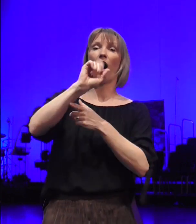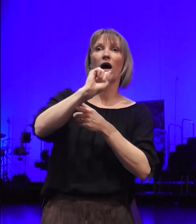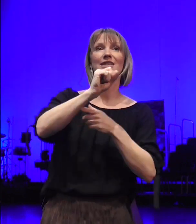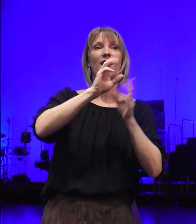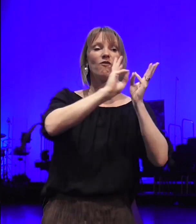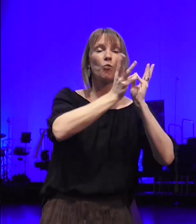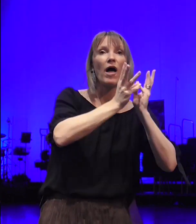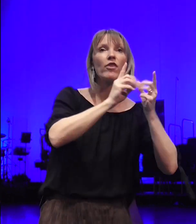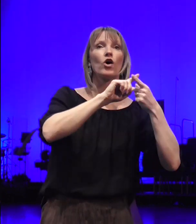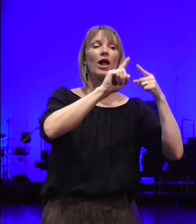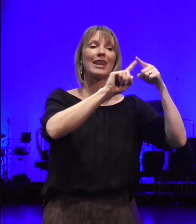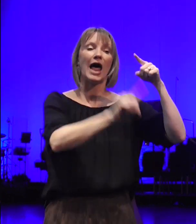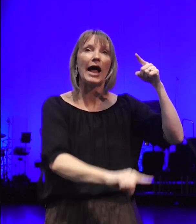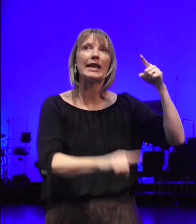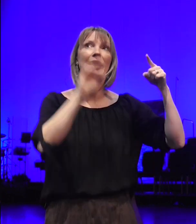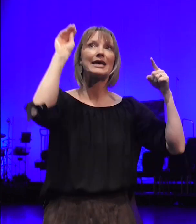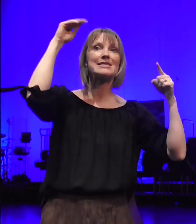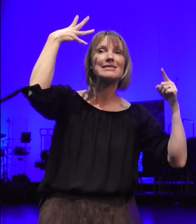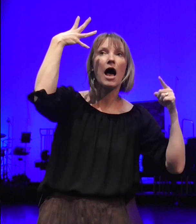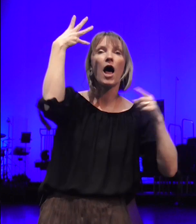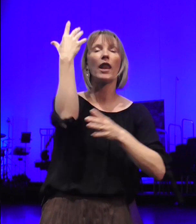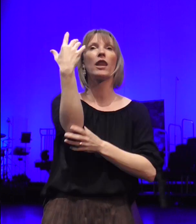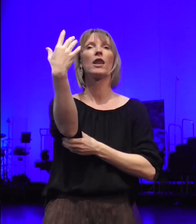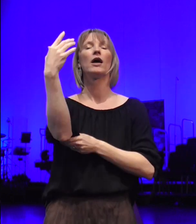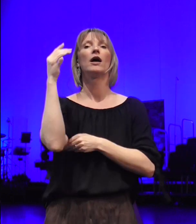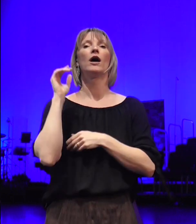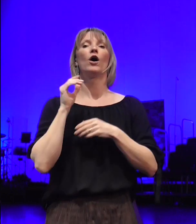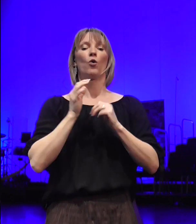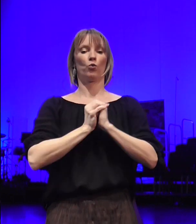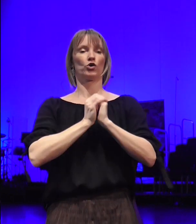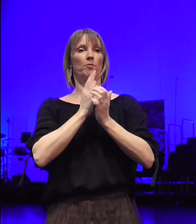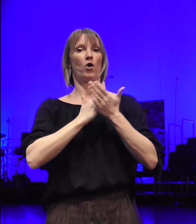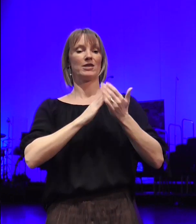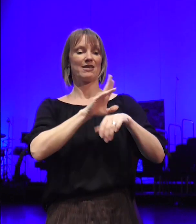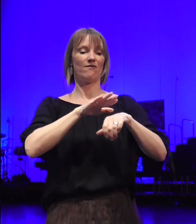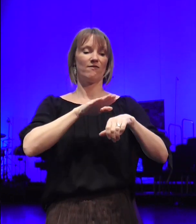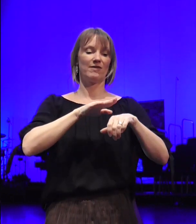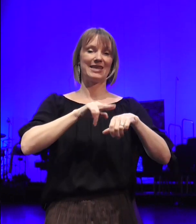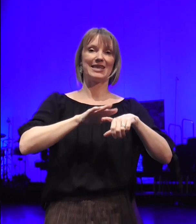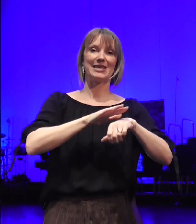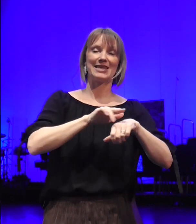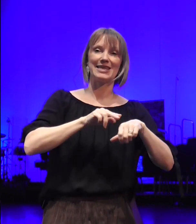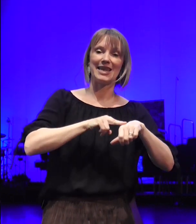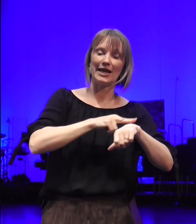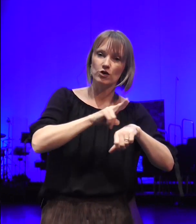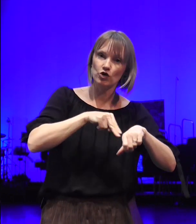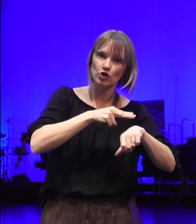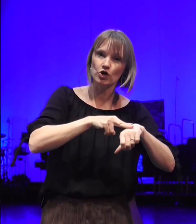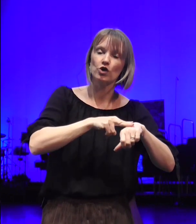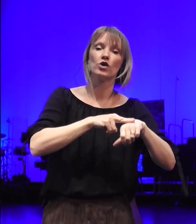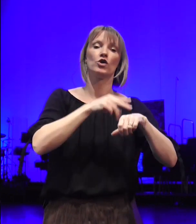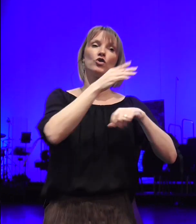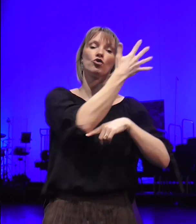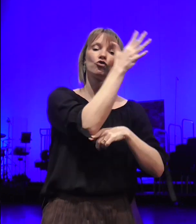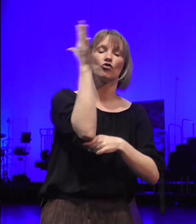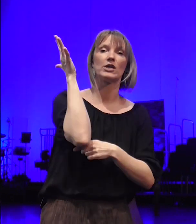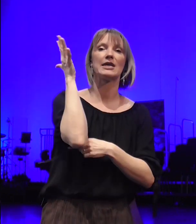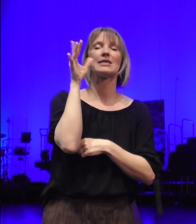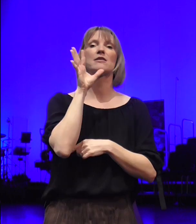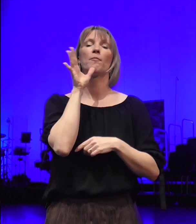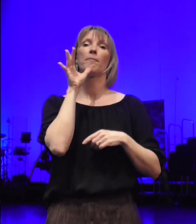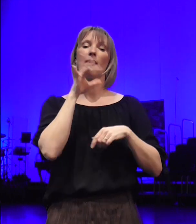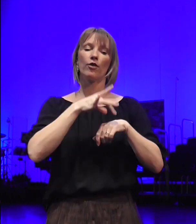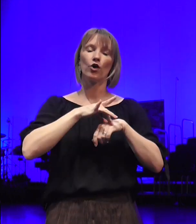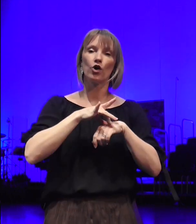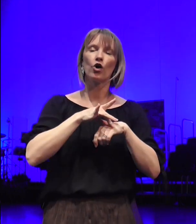or the sun, to worship the parts of nature, the trees and the Mother Earth, to